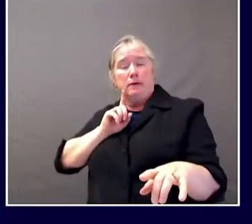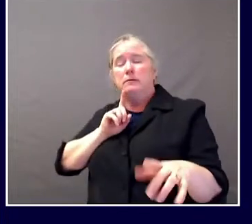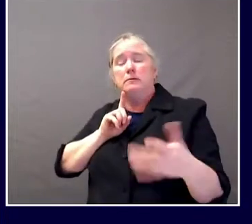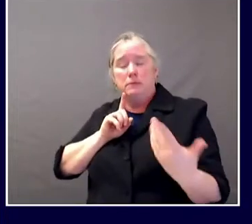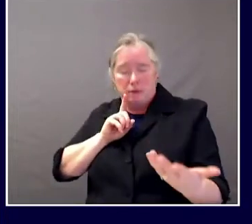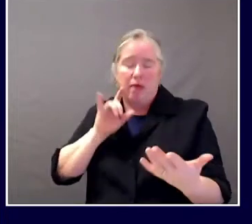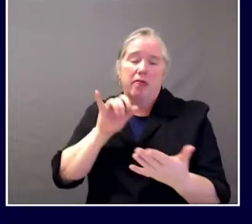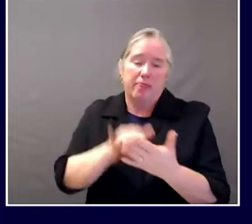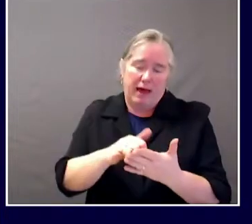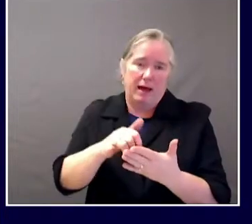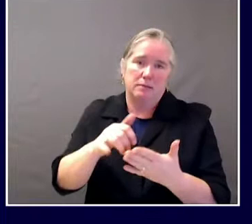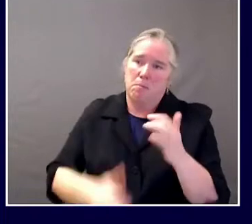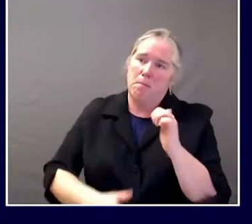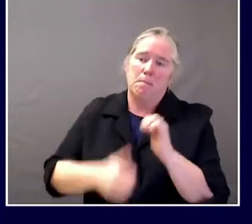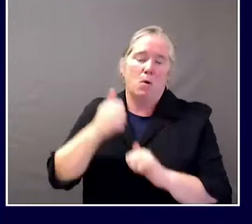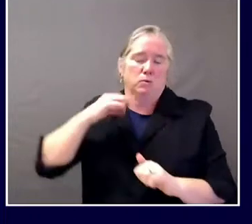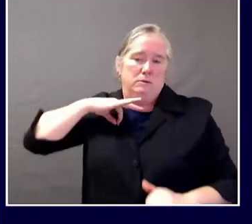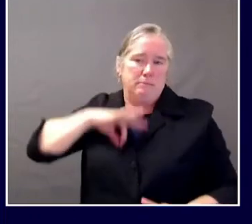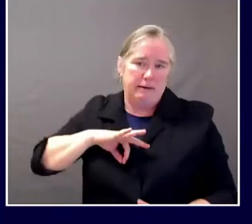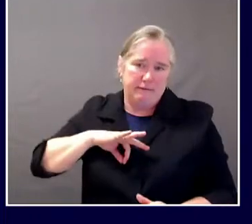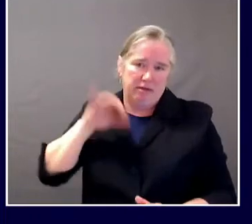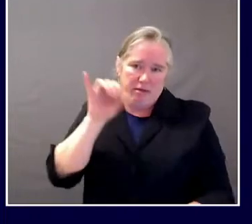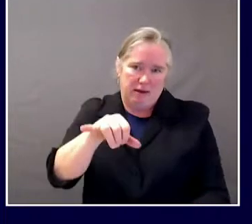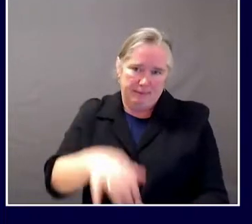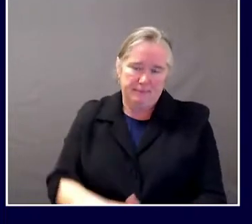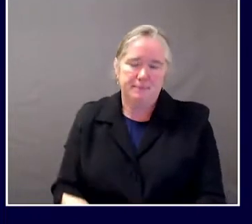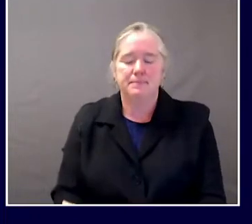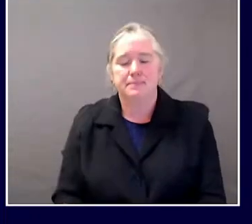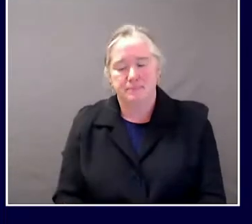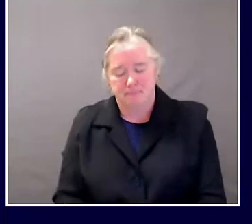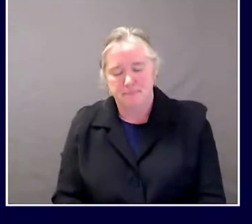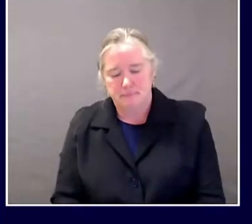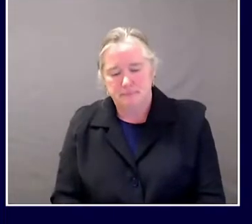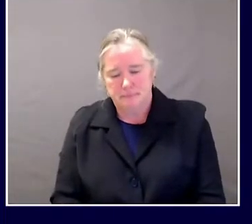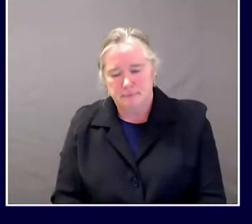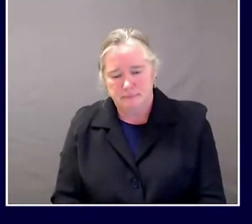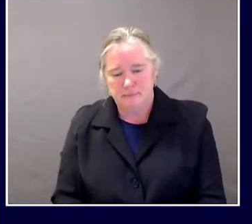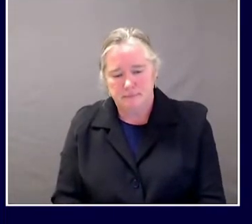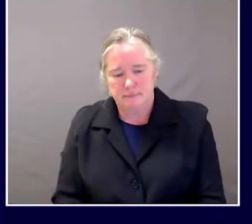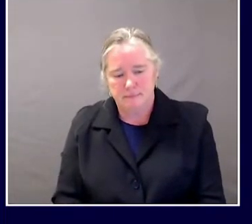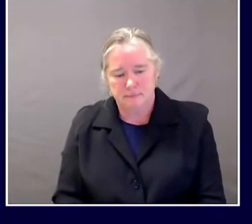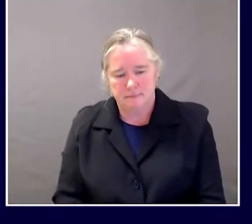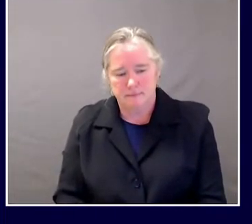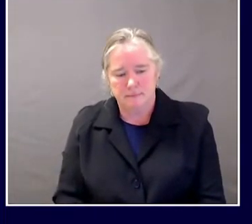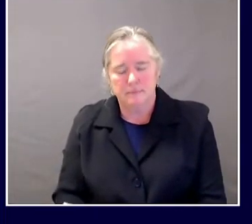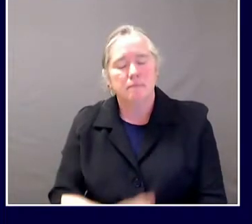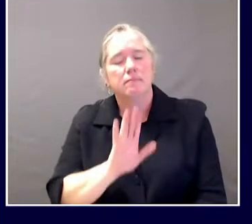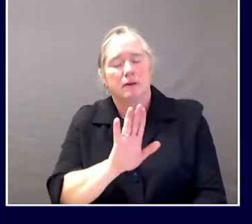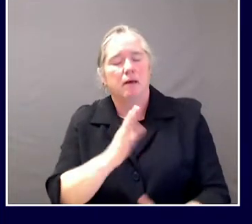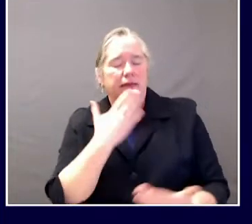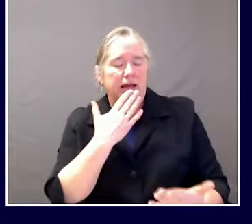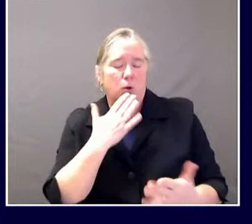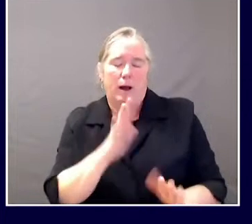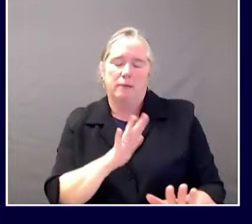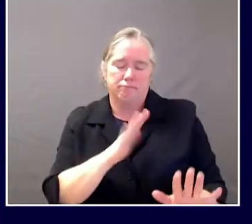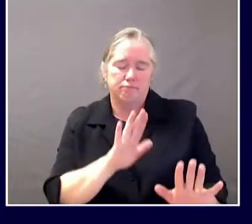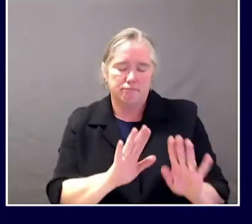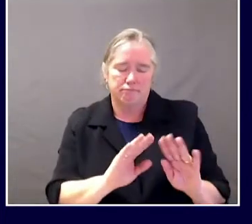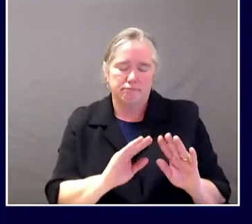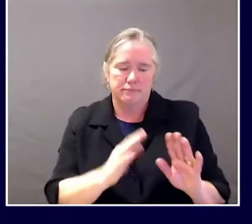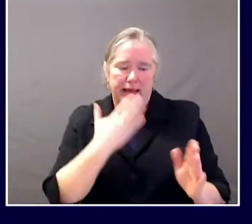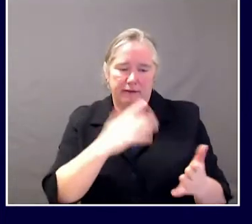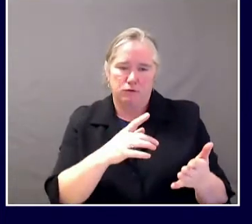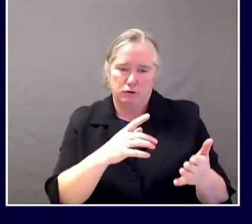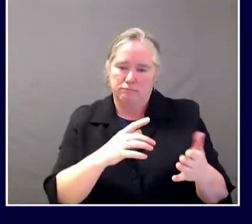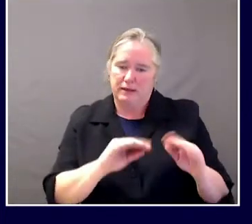you for that. I didn't mean to imply that the state was curtailing testing. I guess I'm sort of just wondering if that would